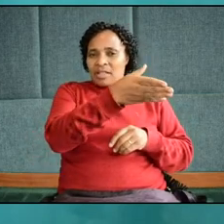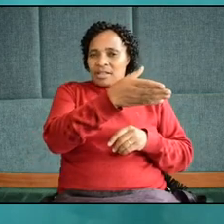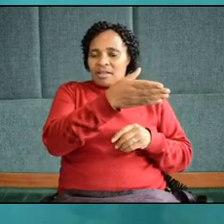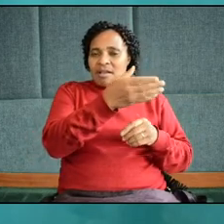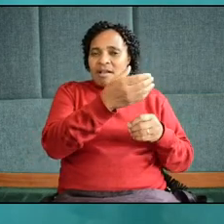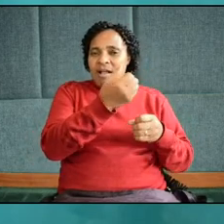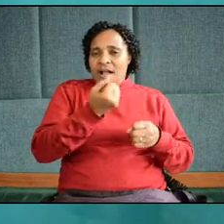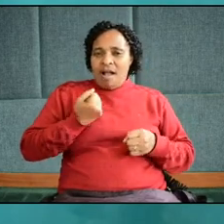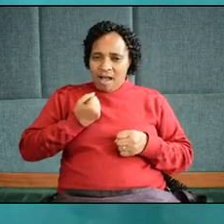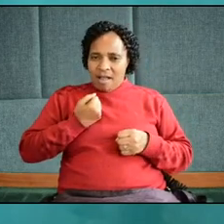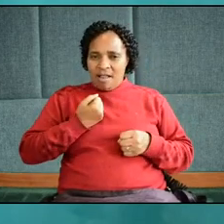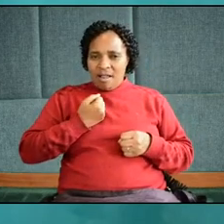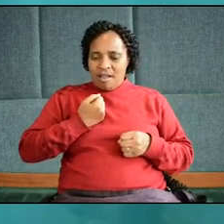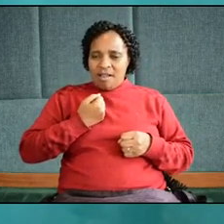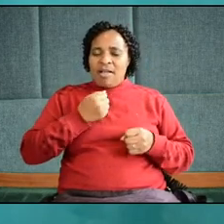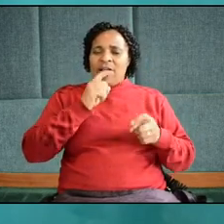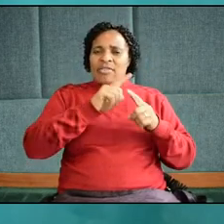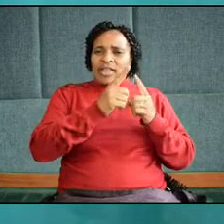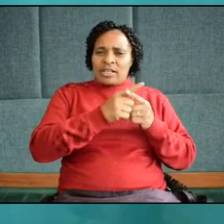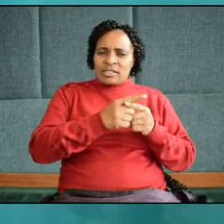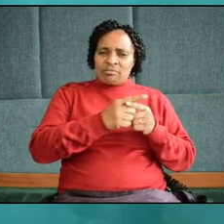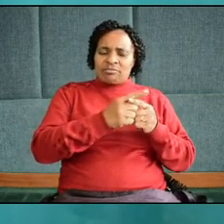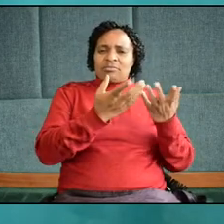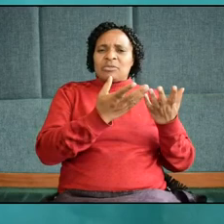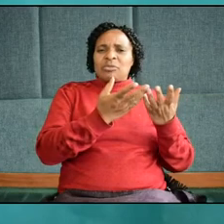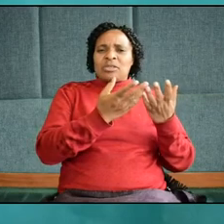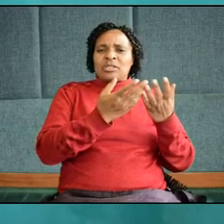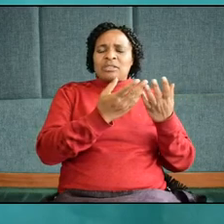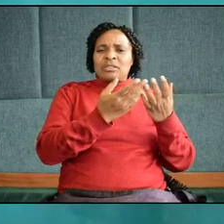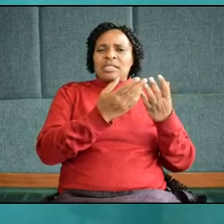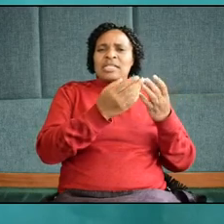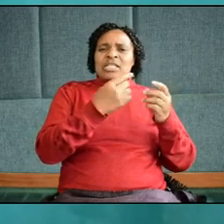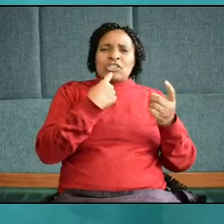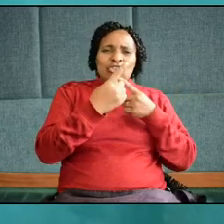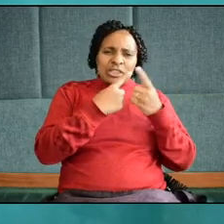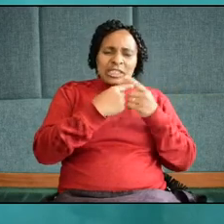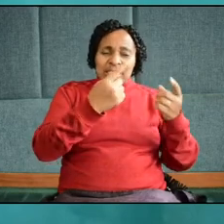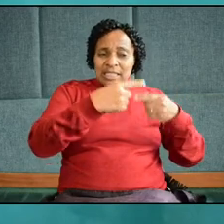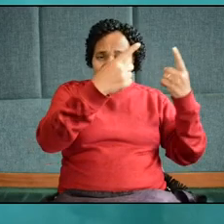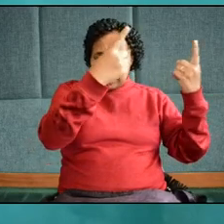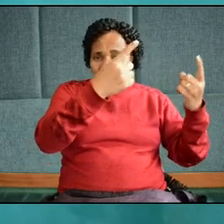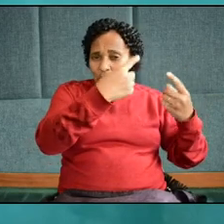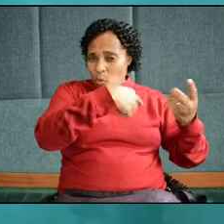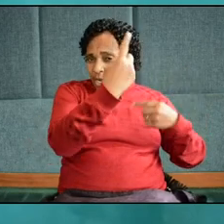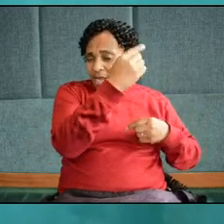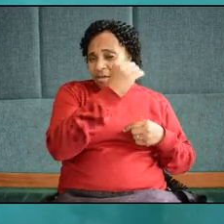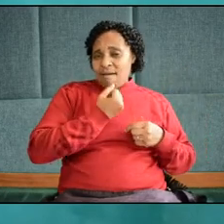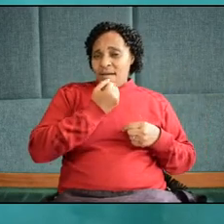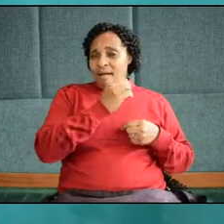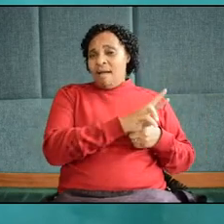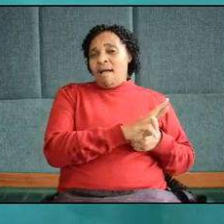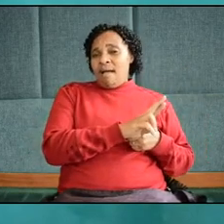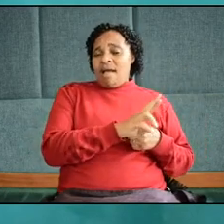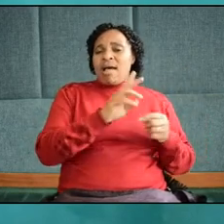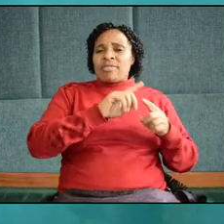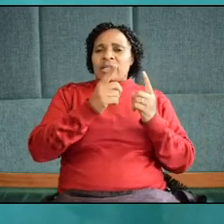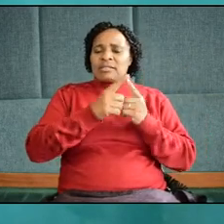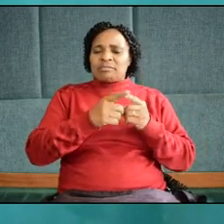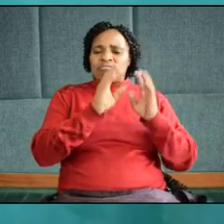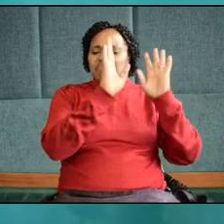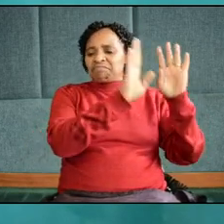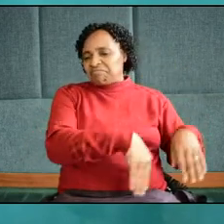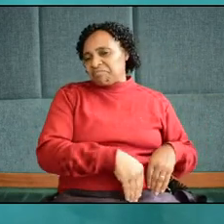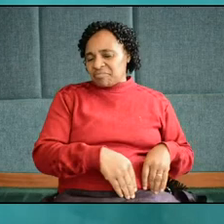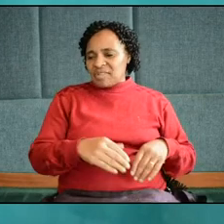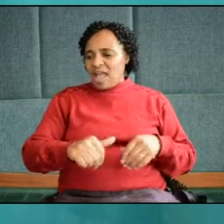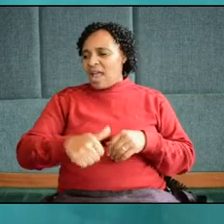he has wooed her, and then she, I mean, gear box, so to speak, or as in he has succeeded in wooing her, he ditches her, then goes to the next